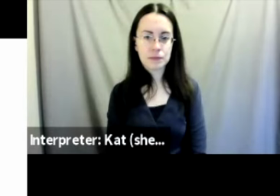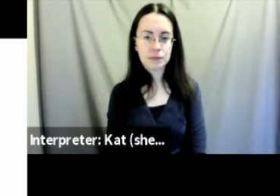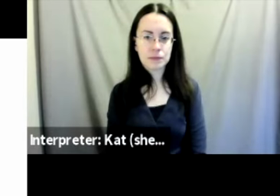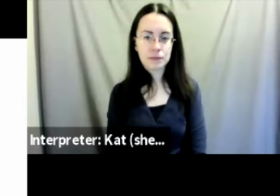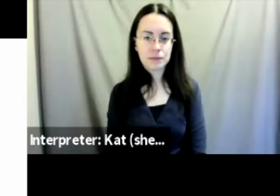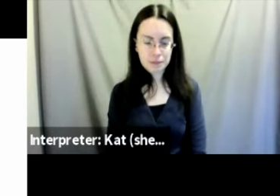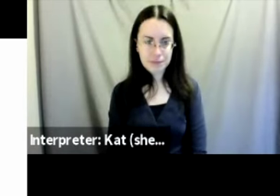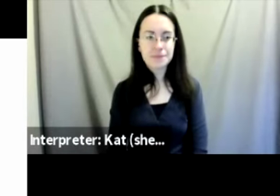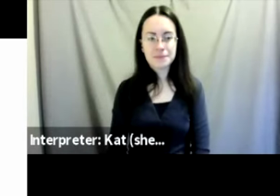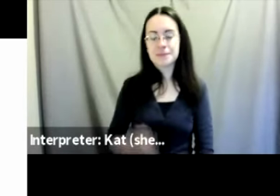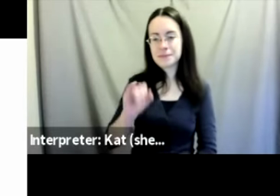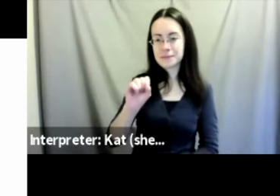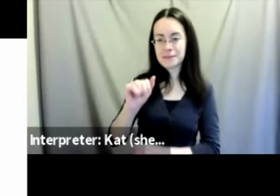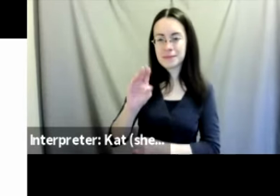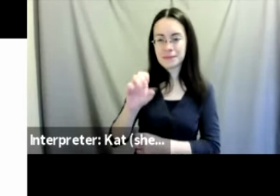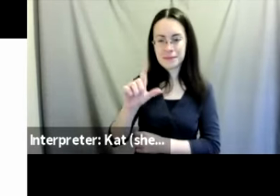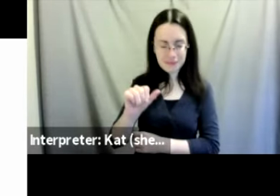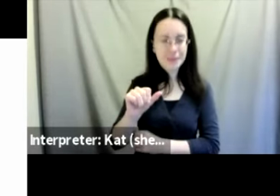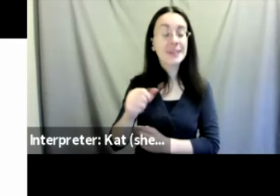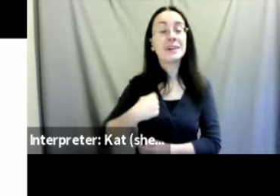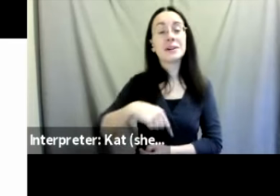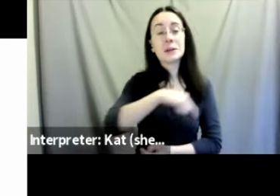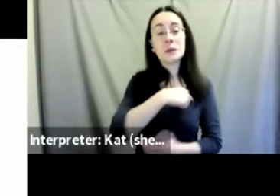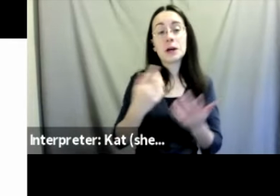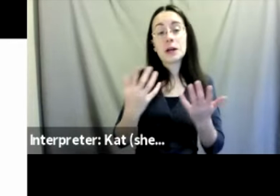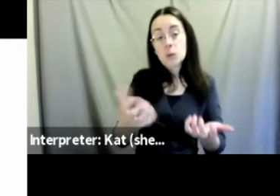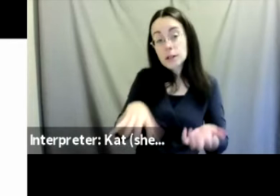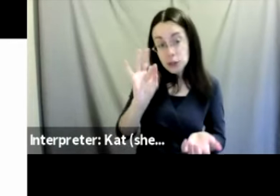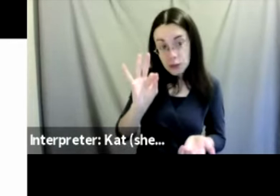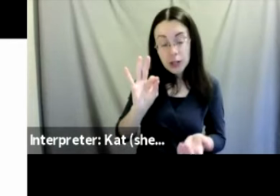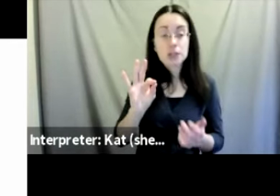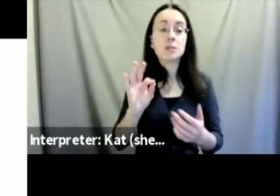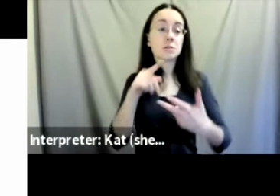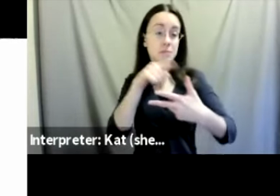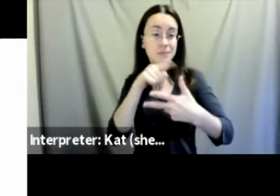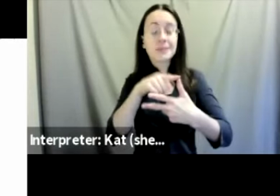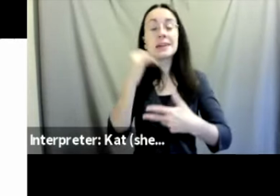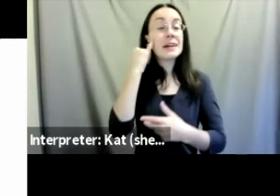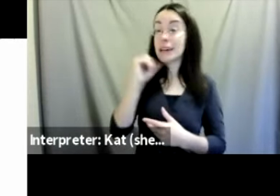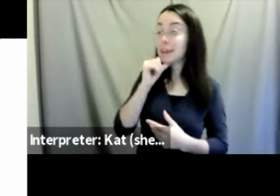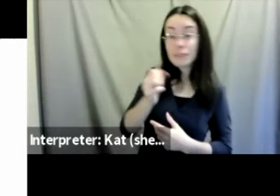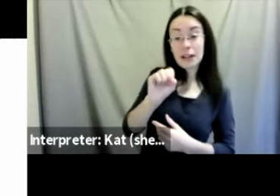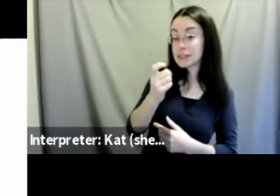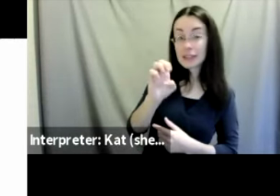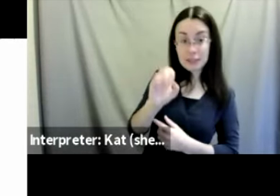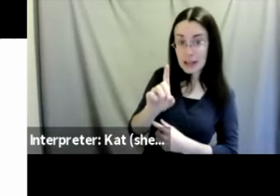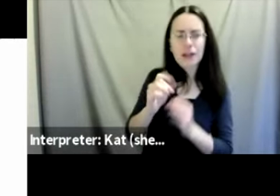So what we wanted to find out was, if not from sex ed, how and where are young people getting information about available